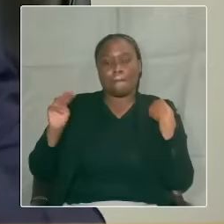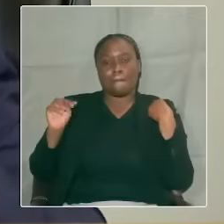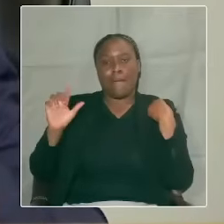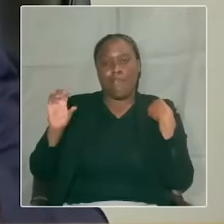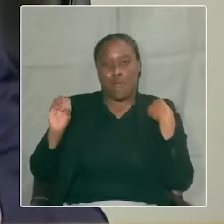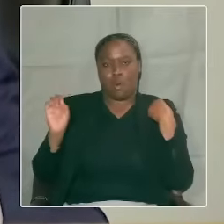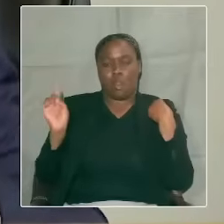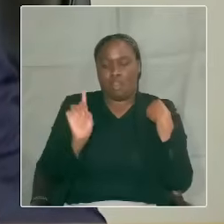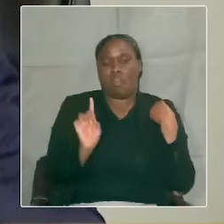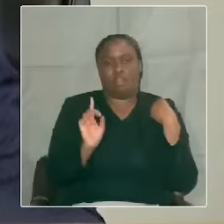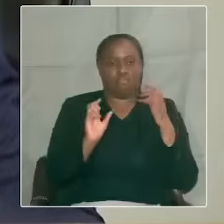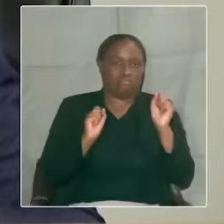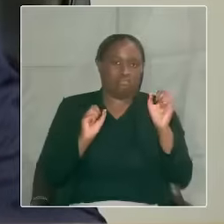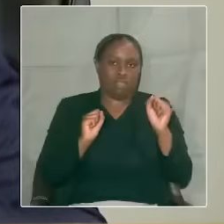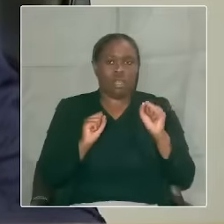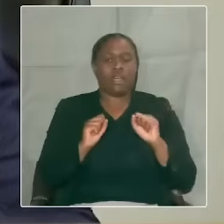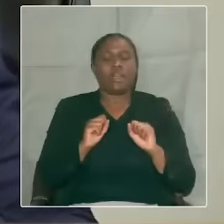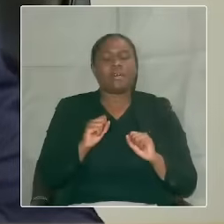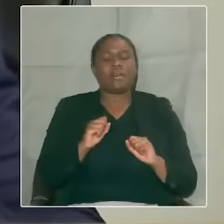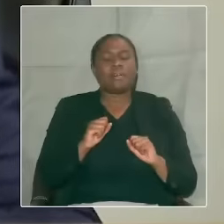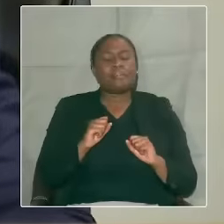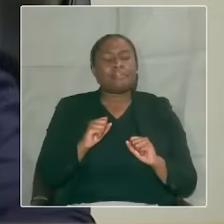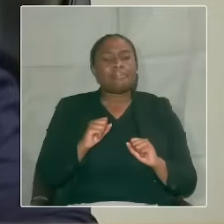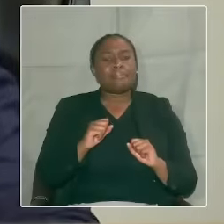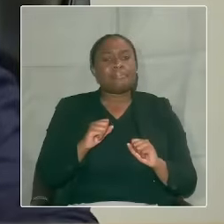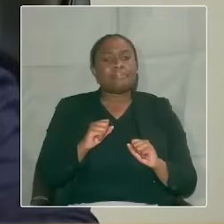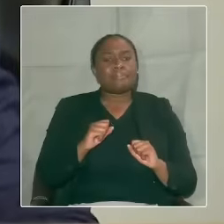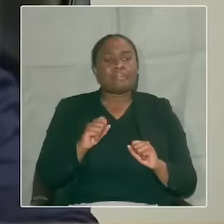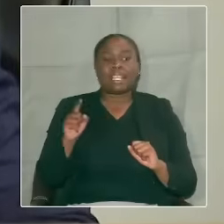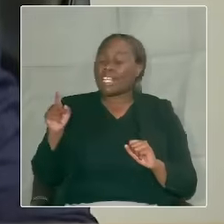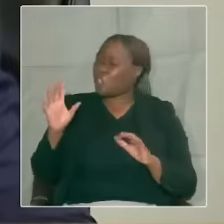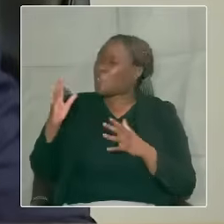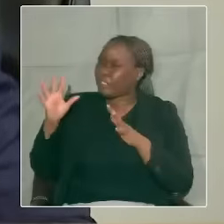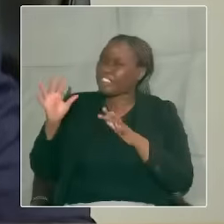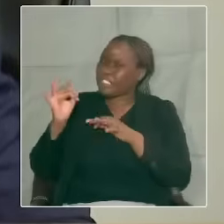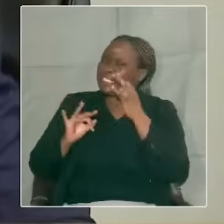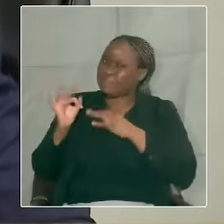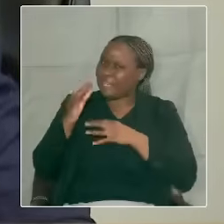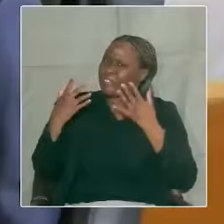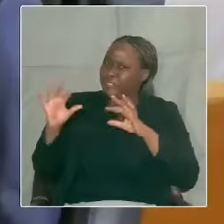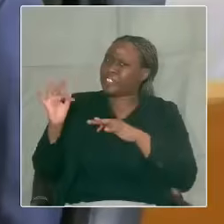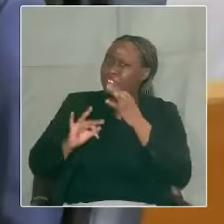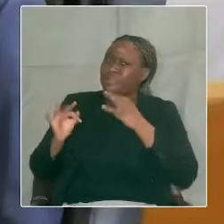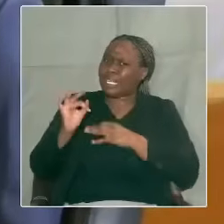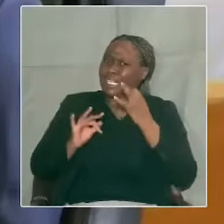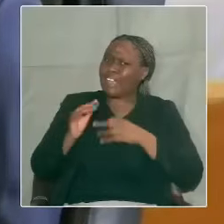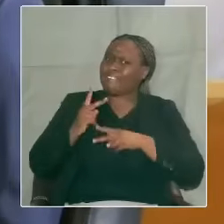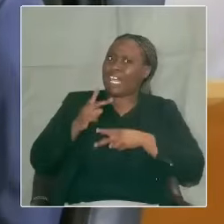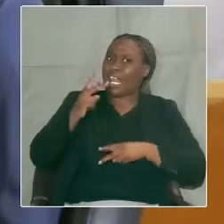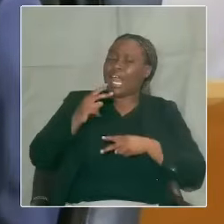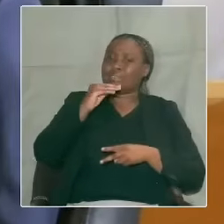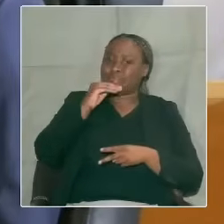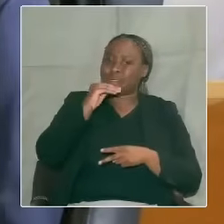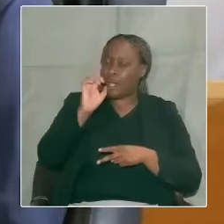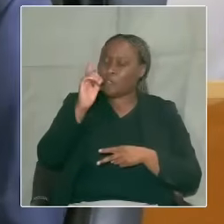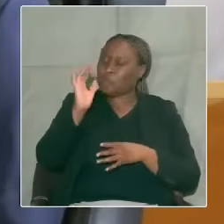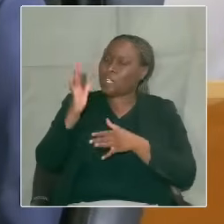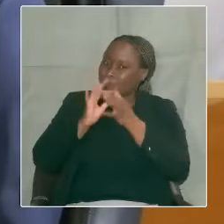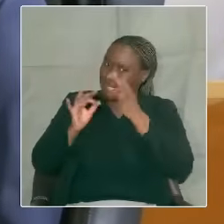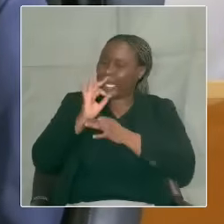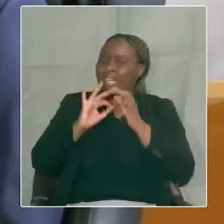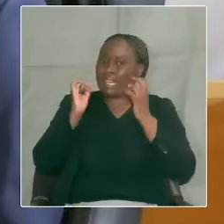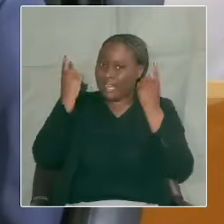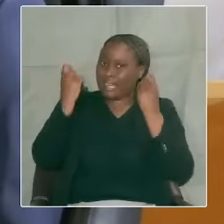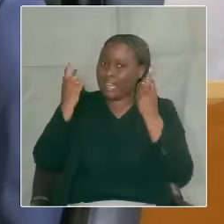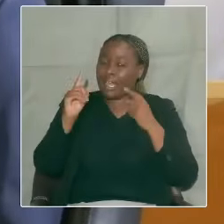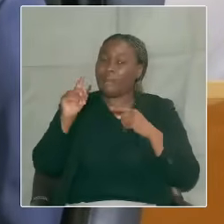are finalized, be it... No, you did explain that. You did explain what finalized mean. What